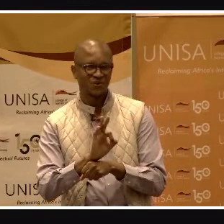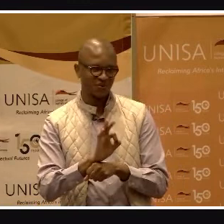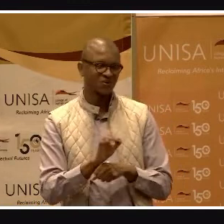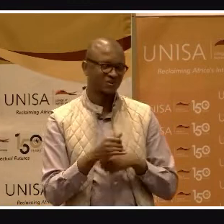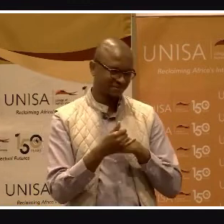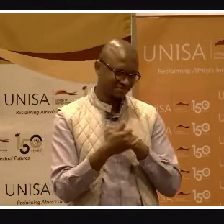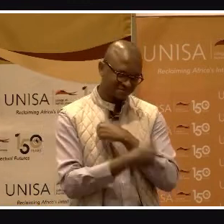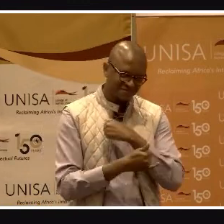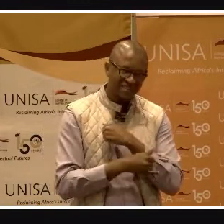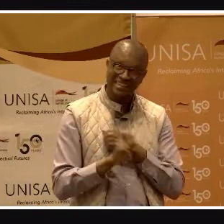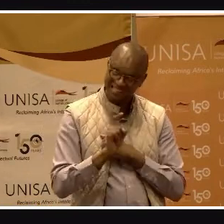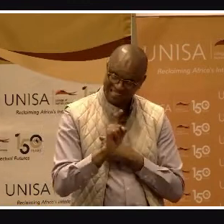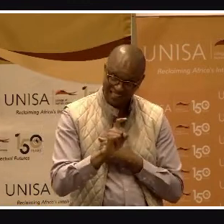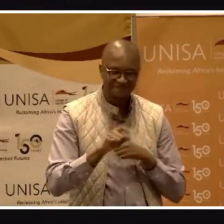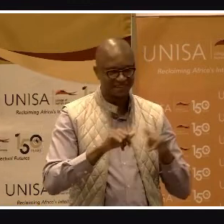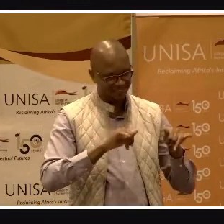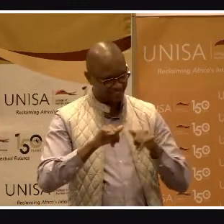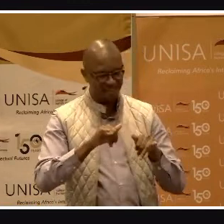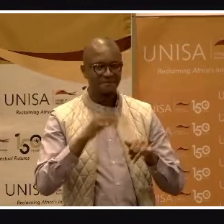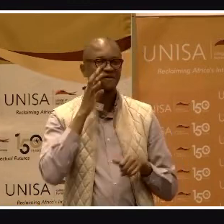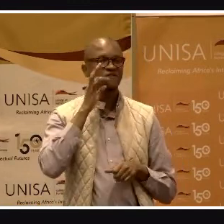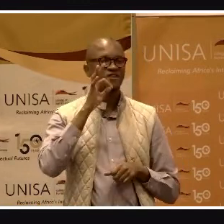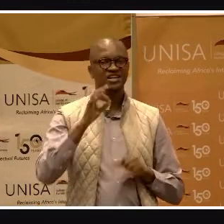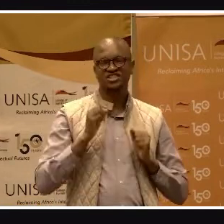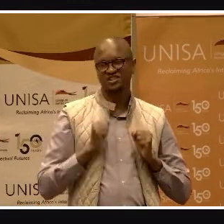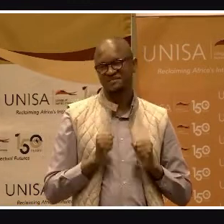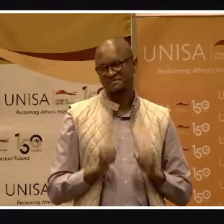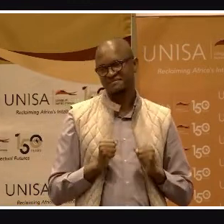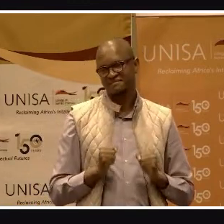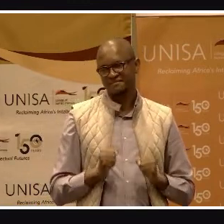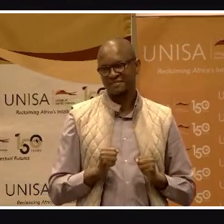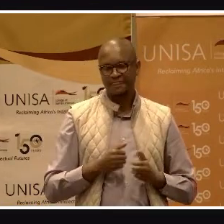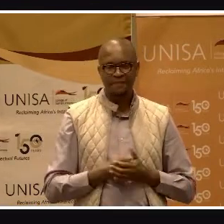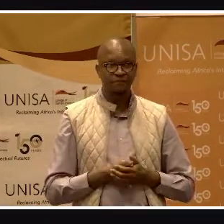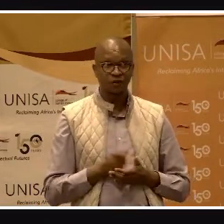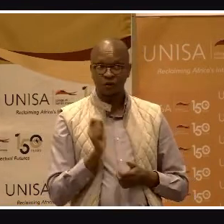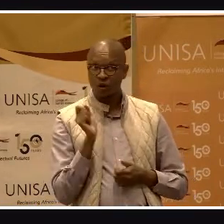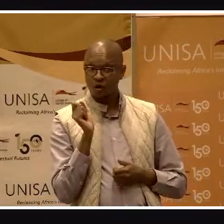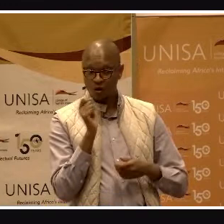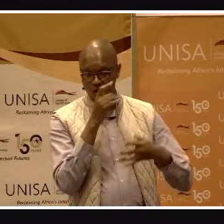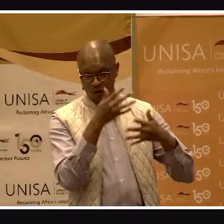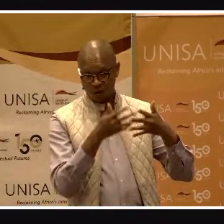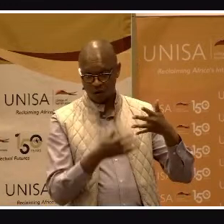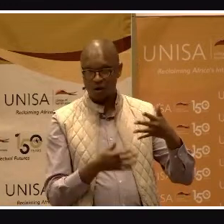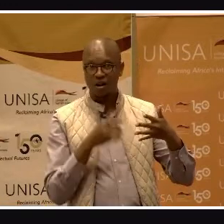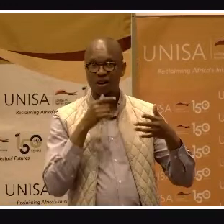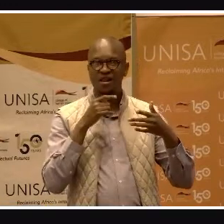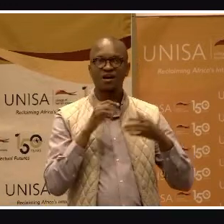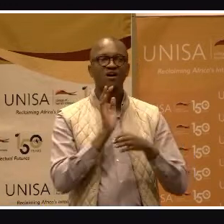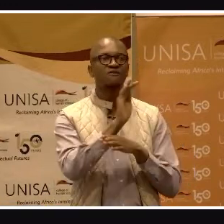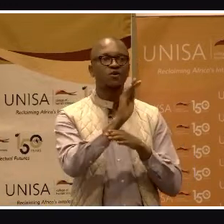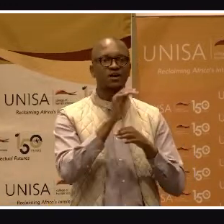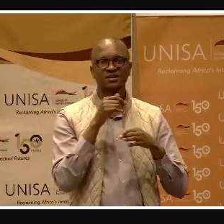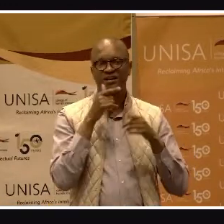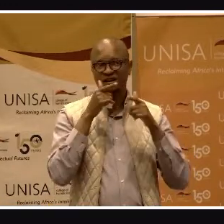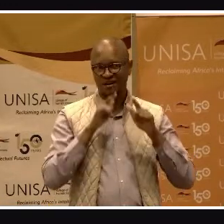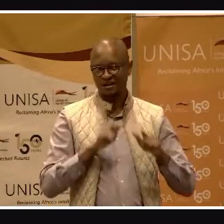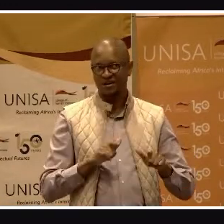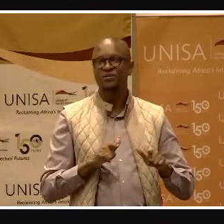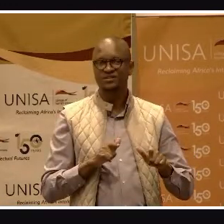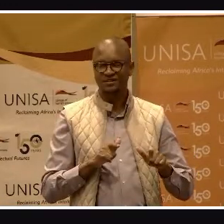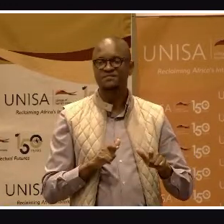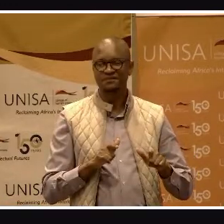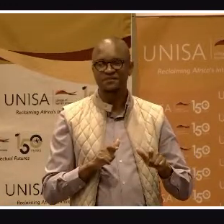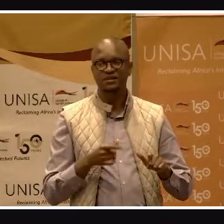them is French. And all of these foreign languages have been accepted by us, and we are using them to continue